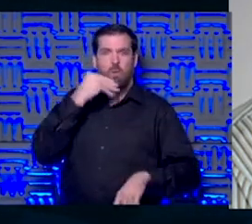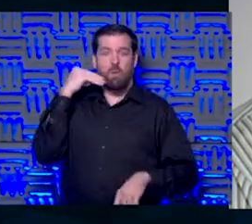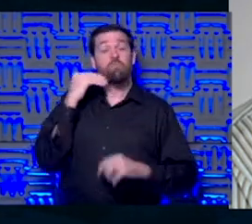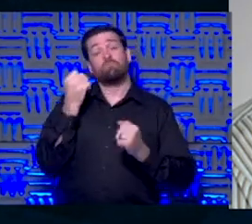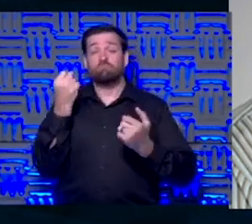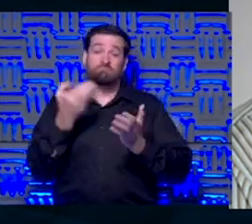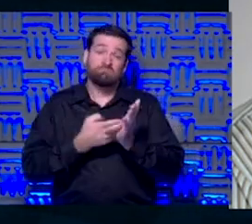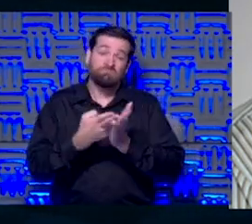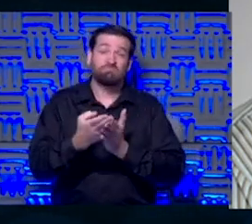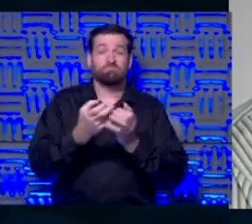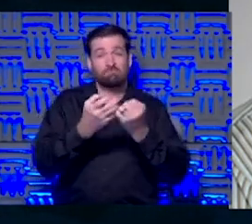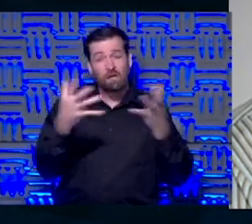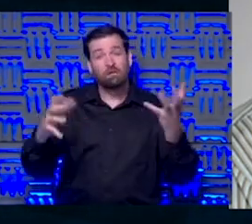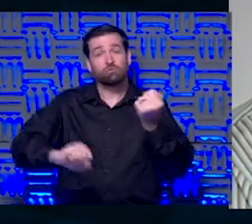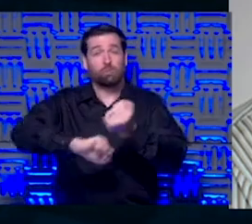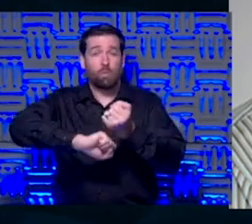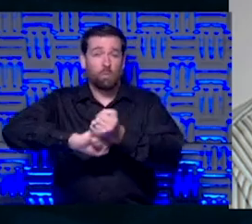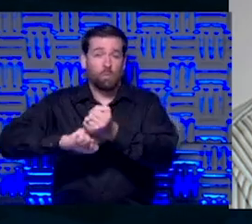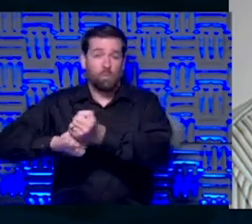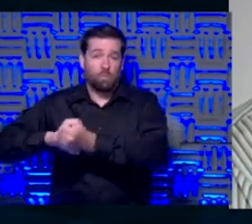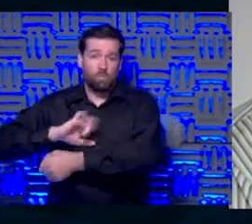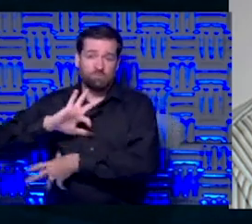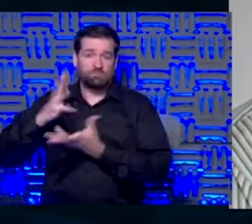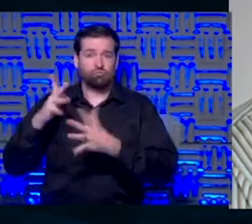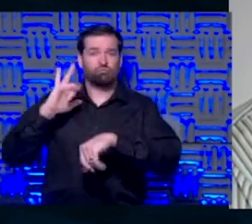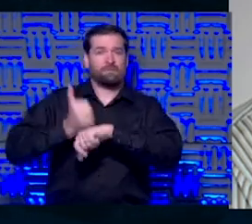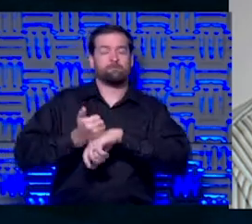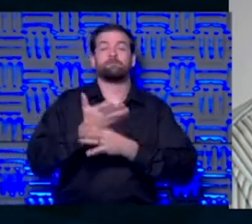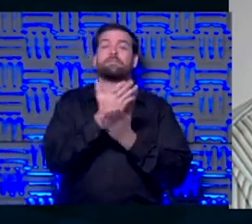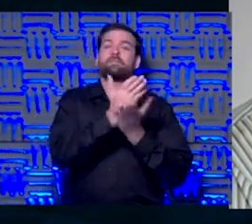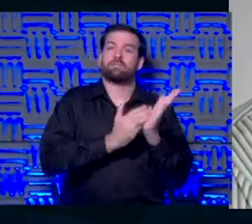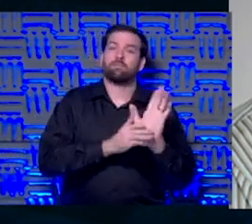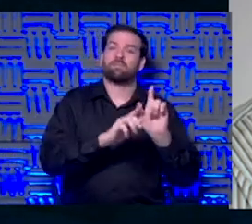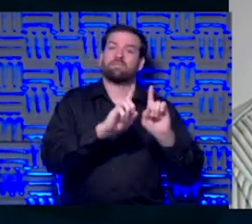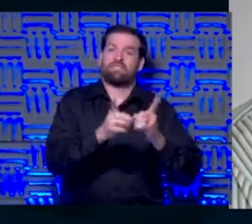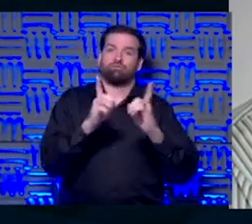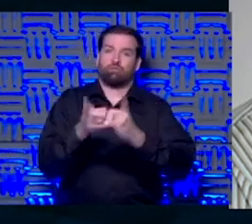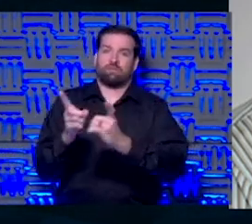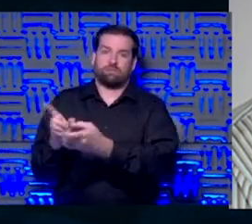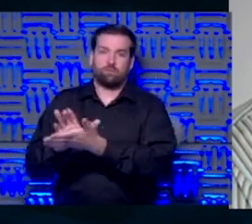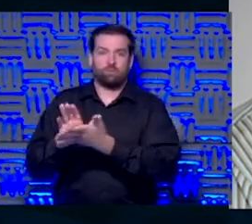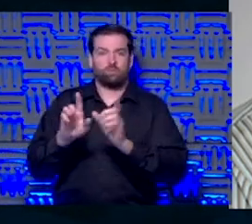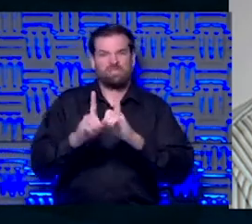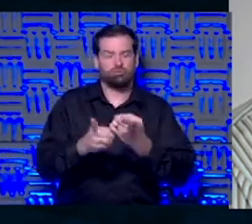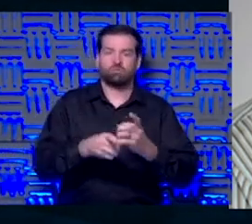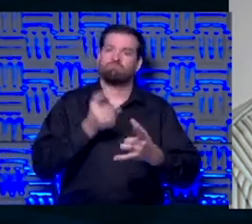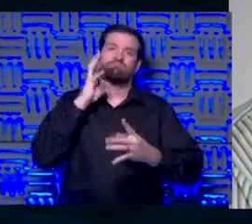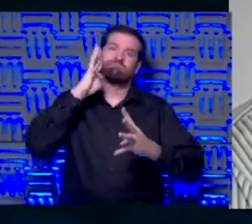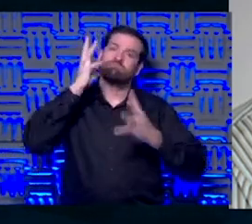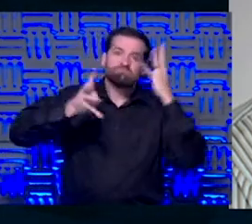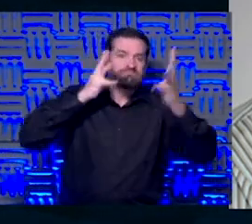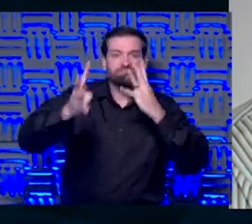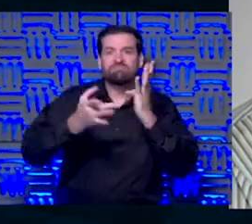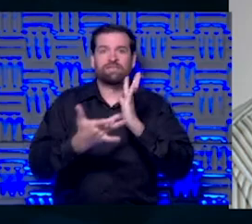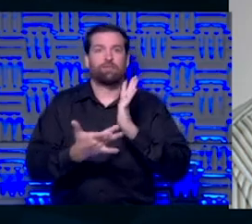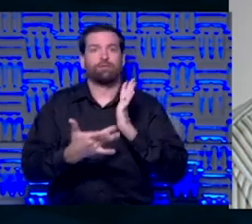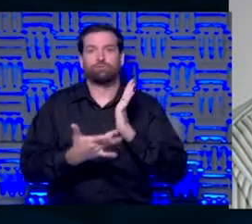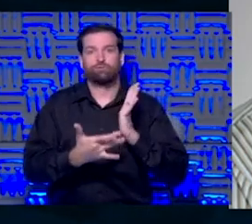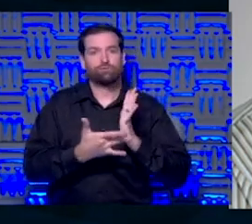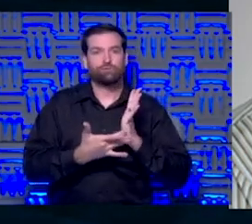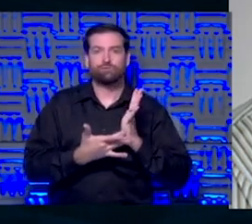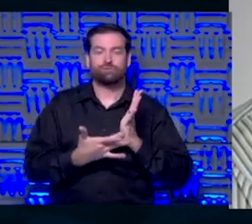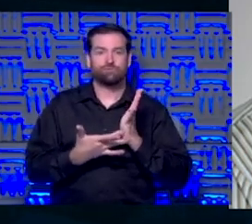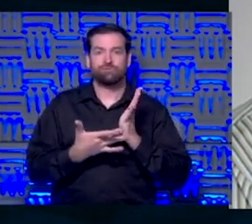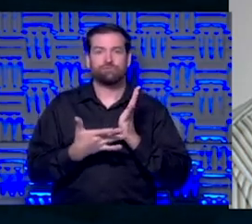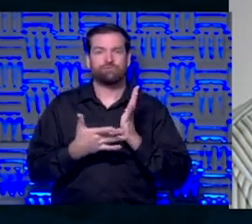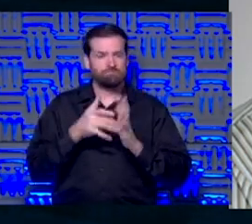few supports in Wyandotte County. Some of the school districts there have really been innovators in technology.